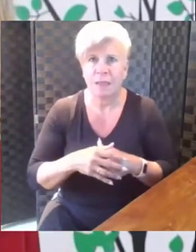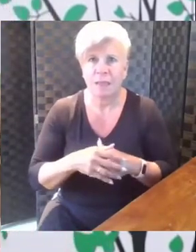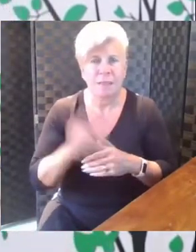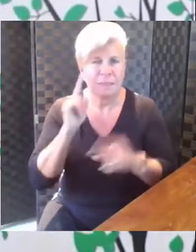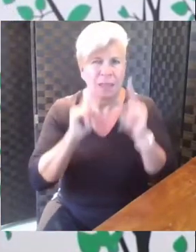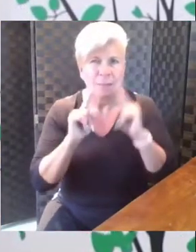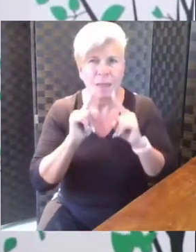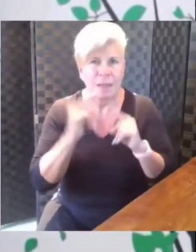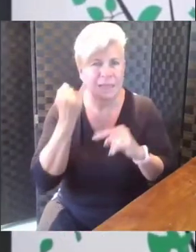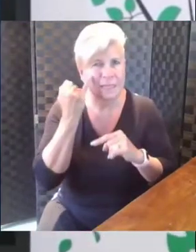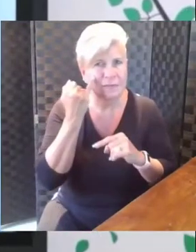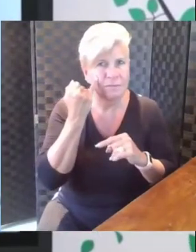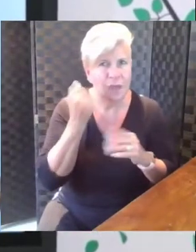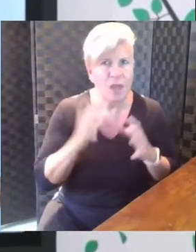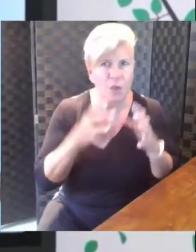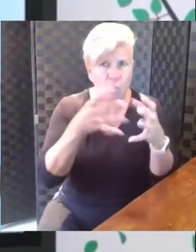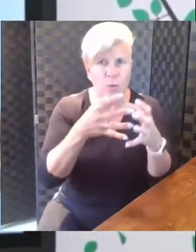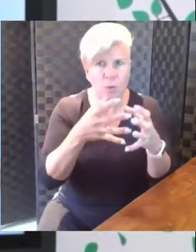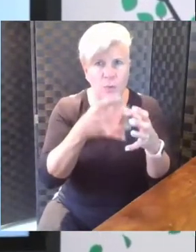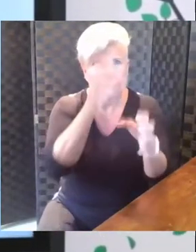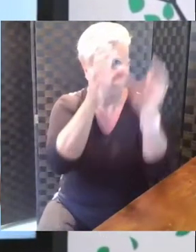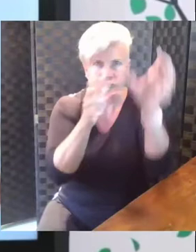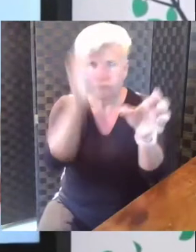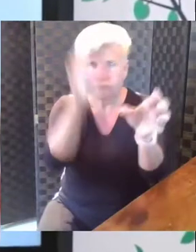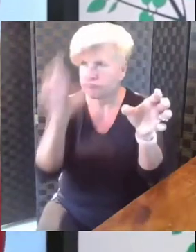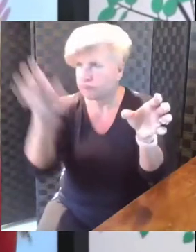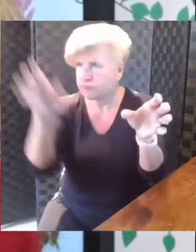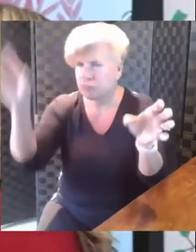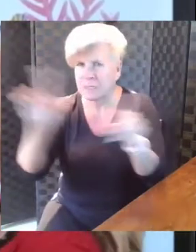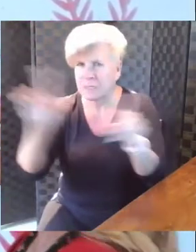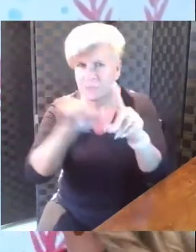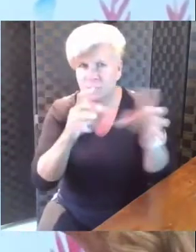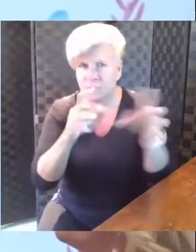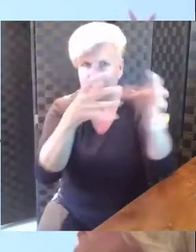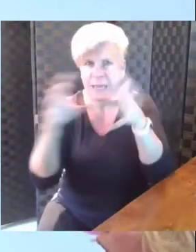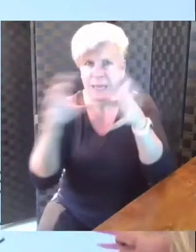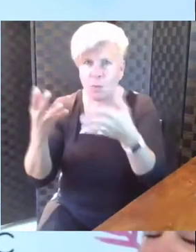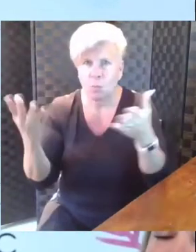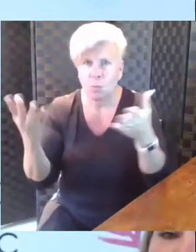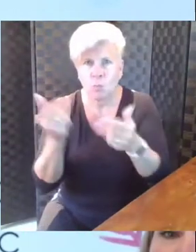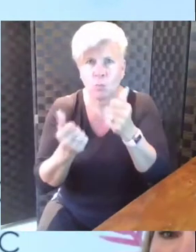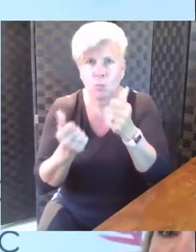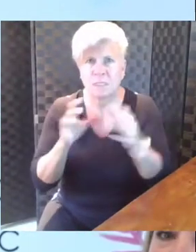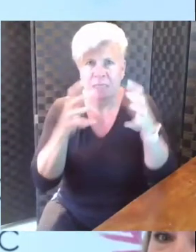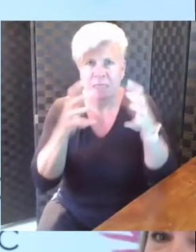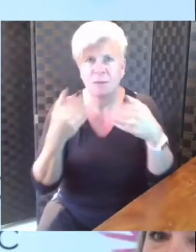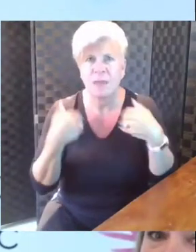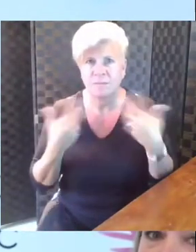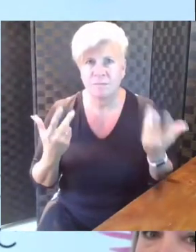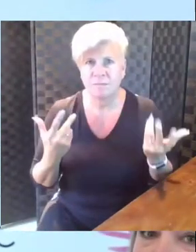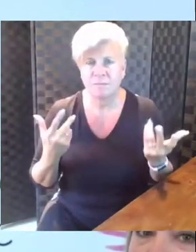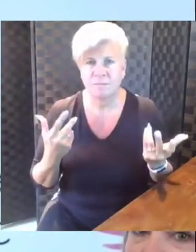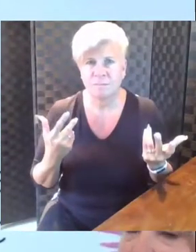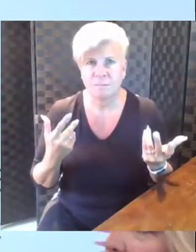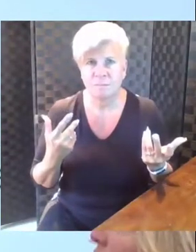Think about it. If I could group all these words in a category, what categories would I have?